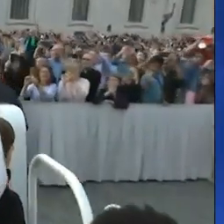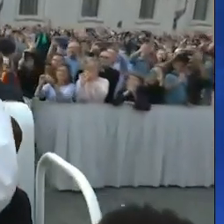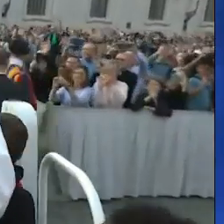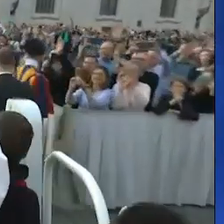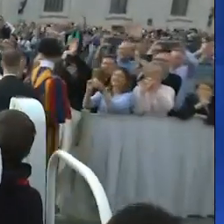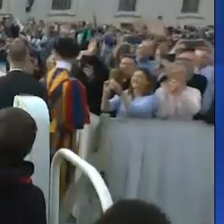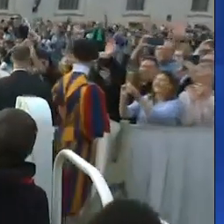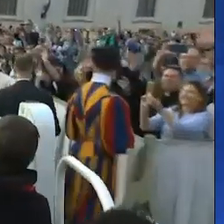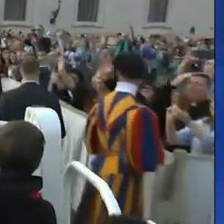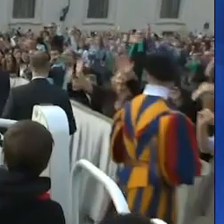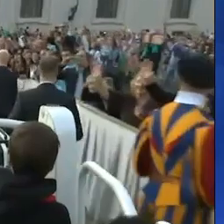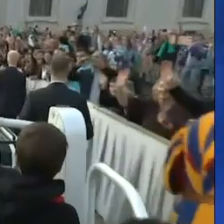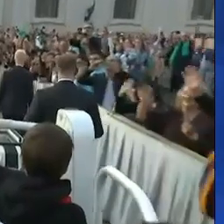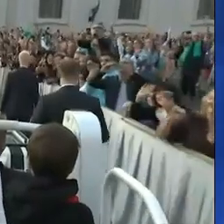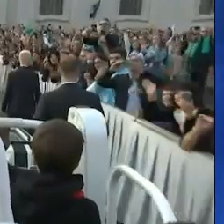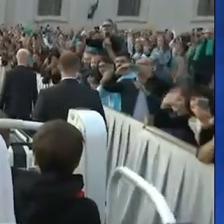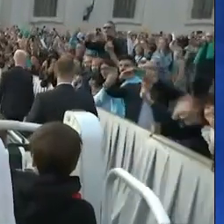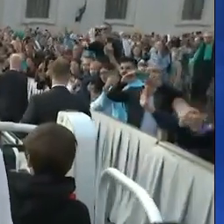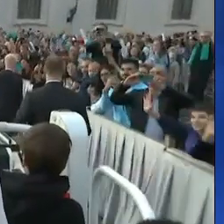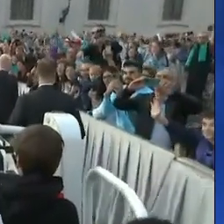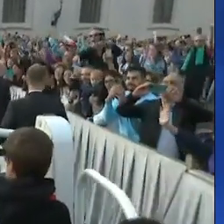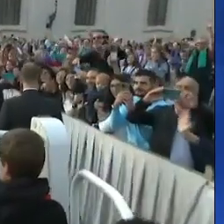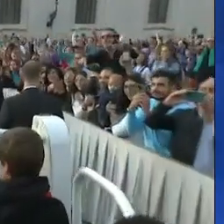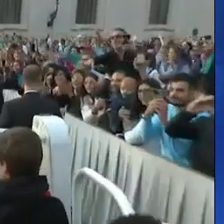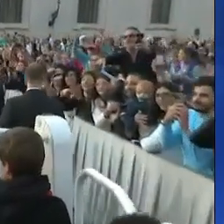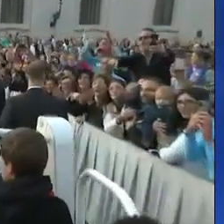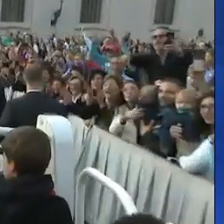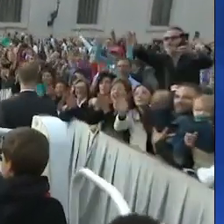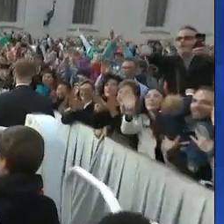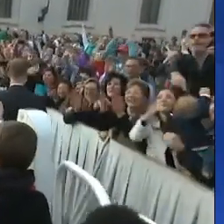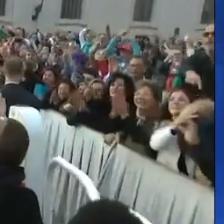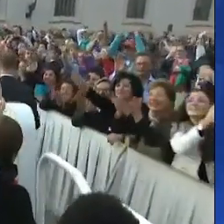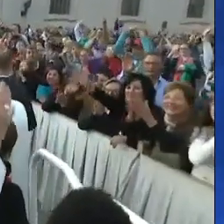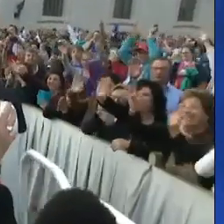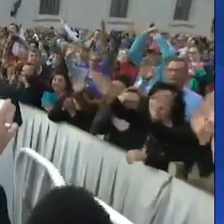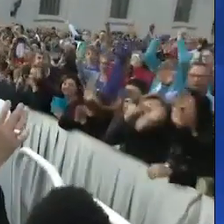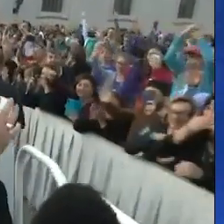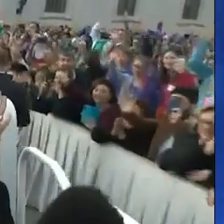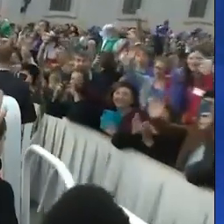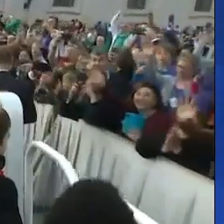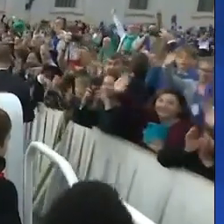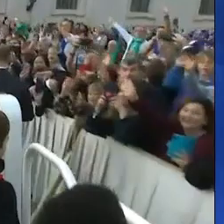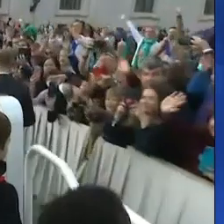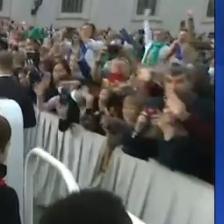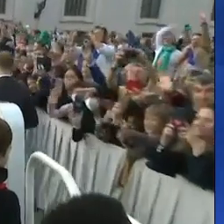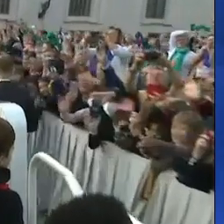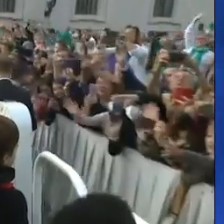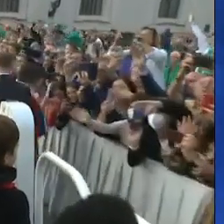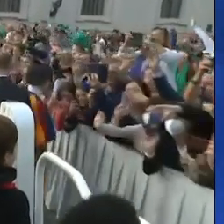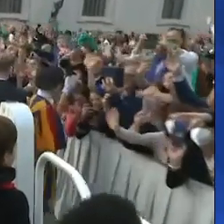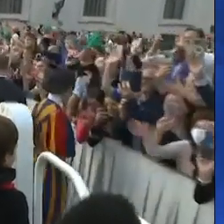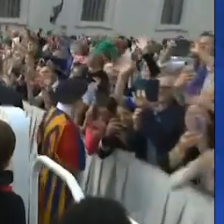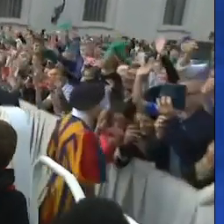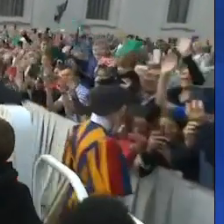godzinie 12. Jego świątobliwość, znakiem krzyża i pozdrowieniem liturgicznym, rozpocznie